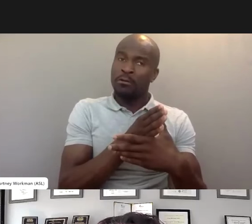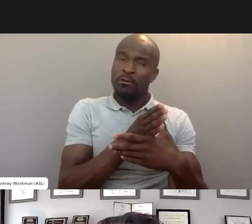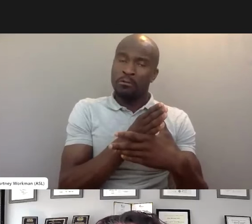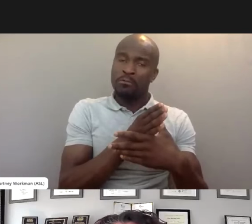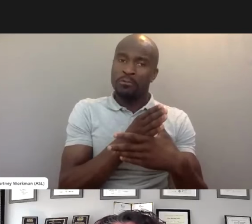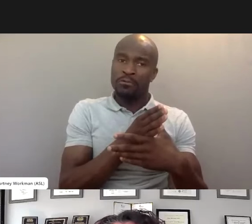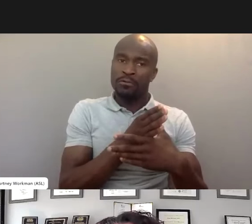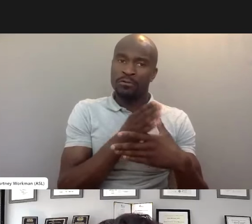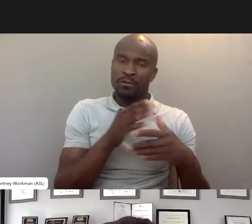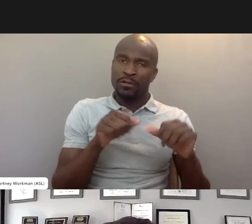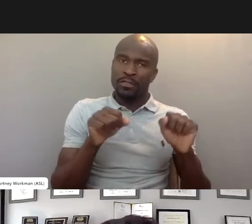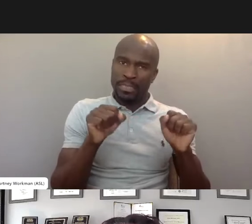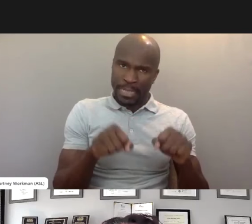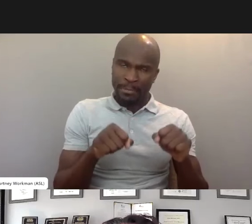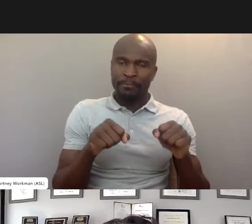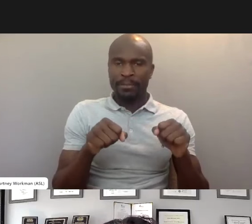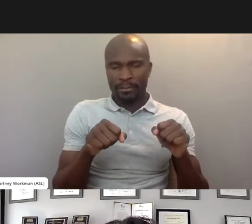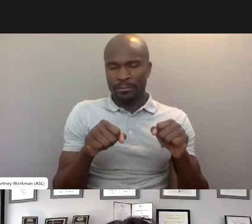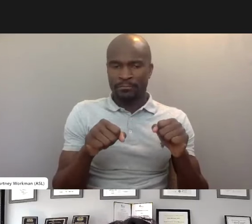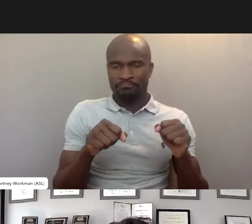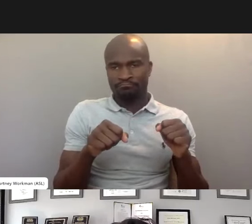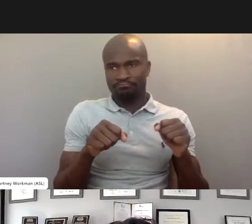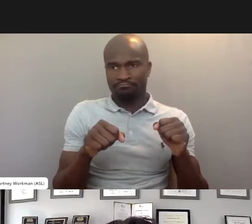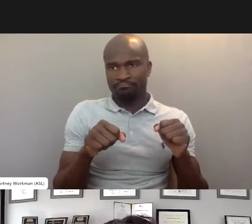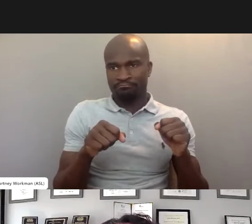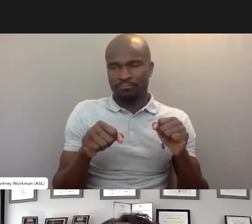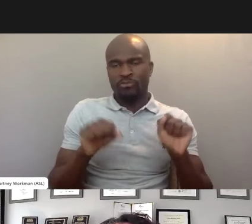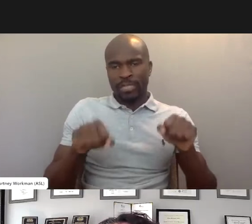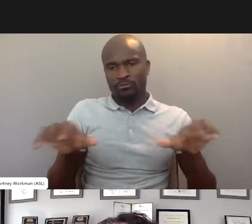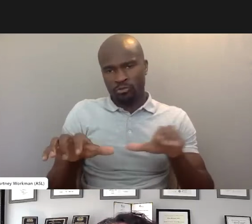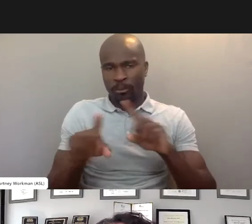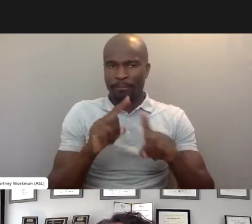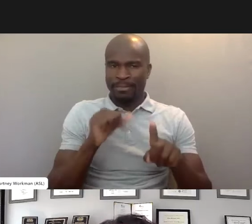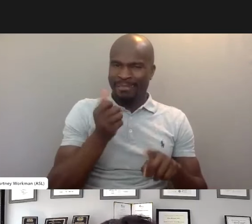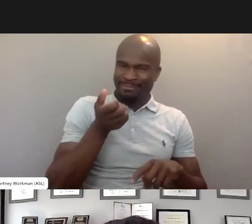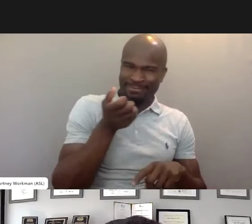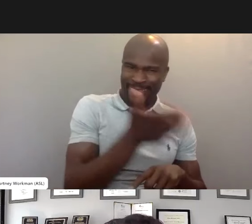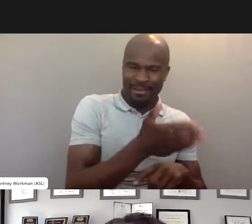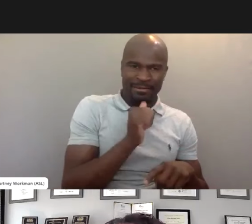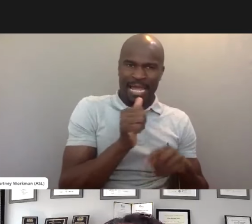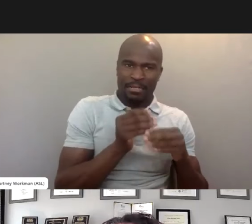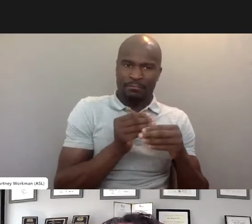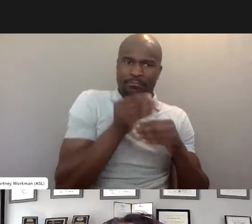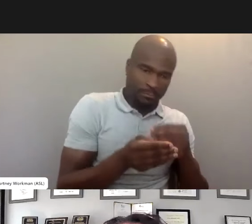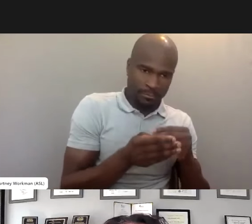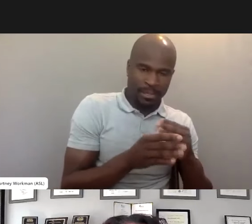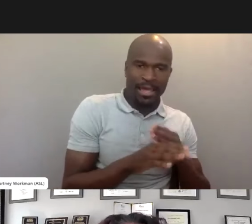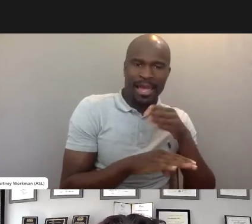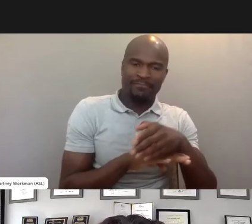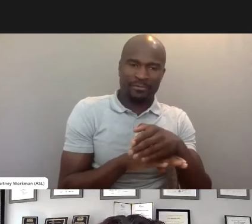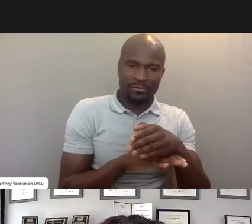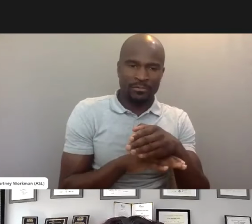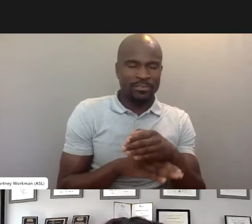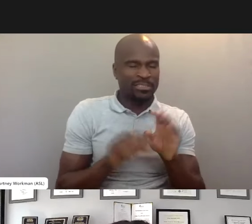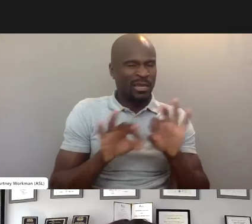for direct community members right after a large-scale mass violence incident. So just kind of bearing that in mind.